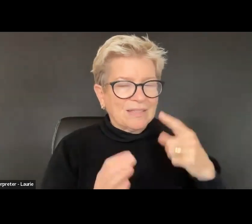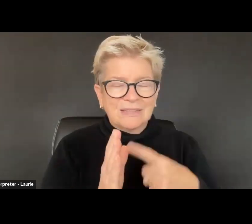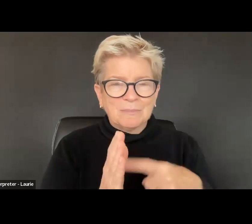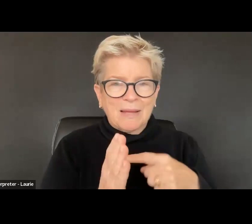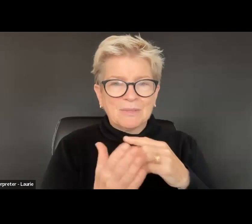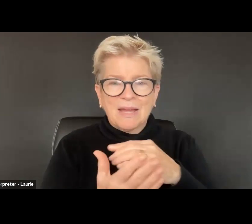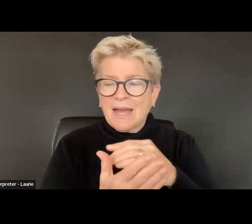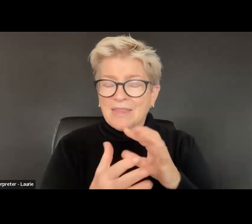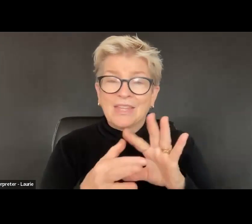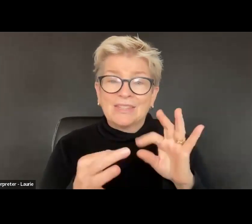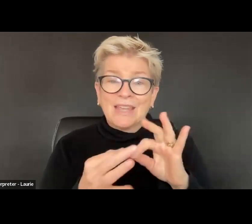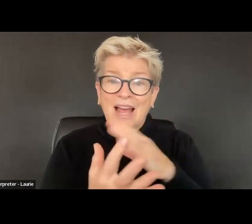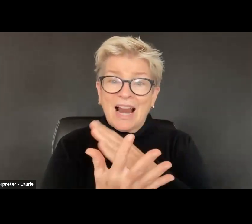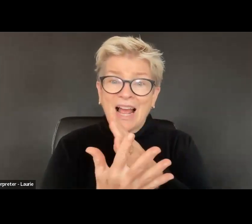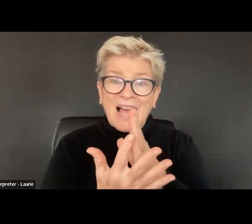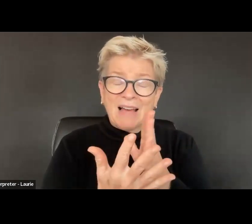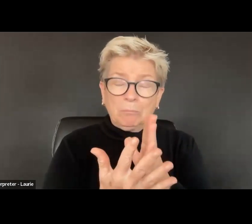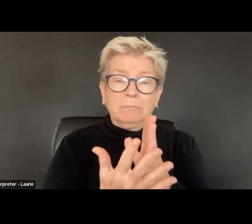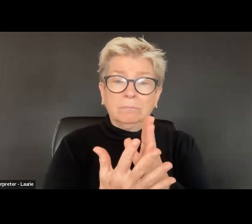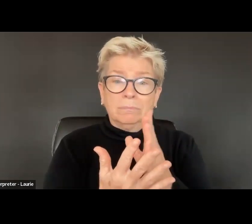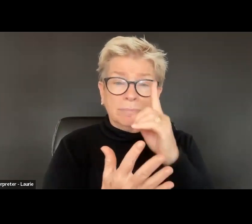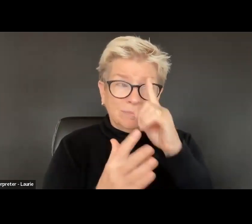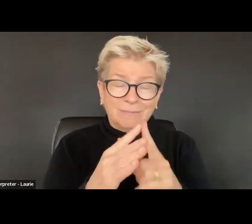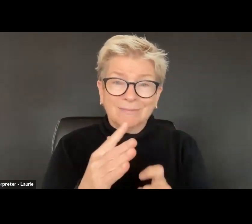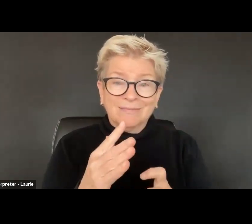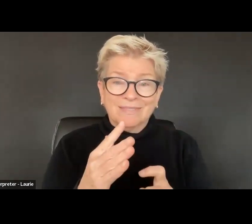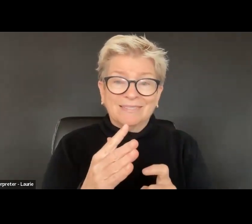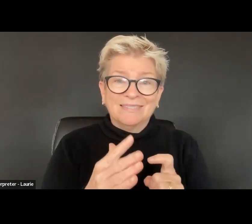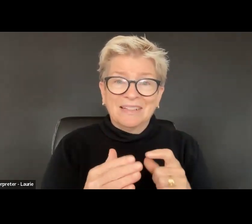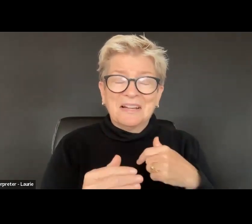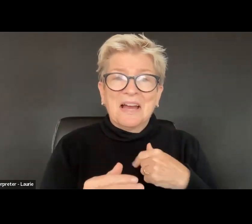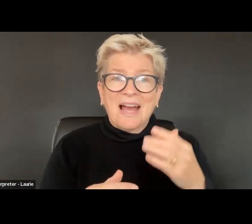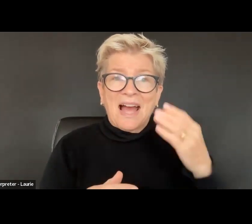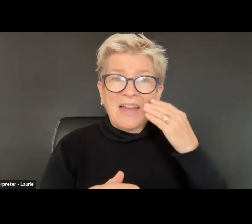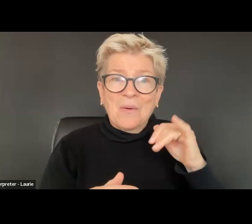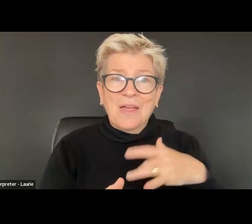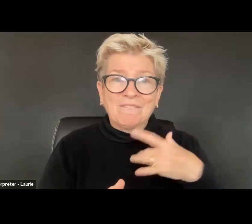saying. It always comes back. And yes, I know that feeling too.